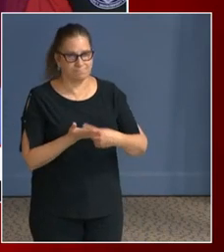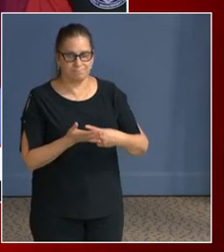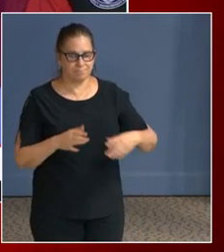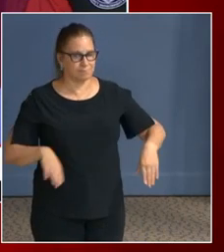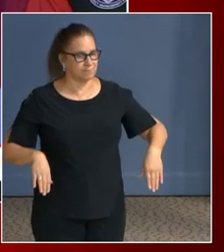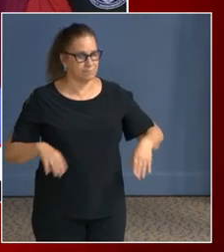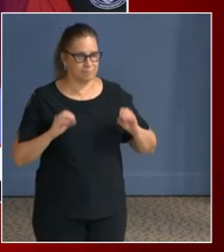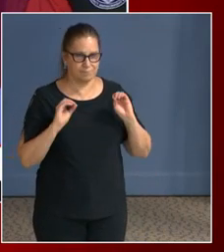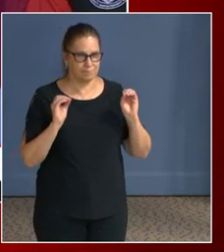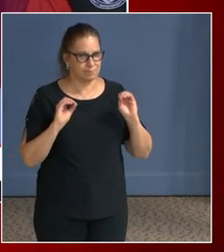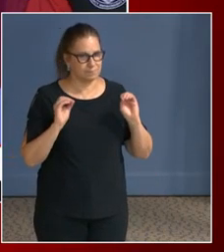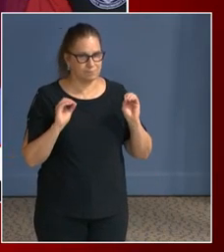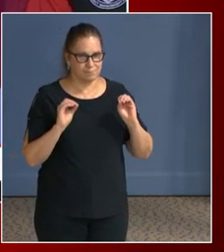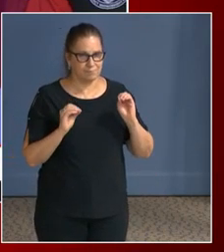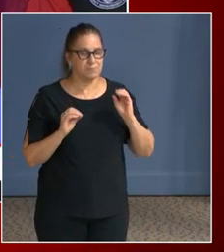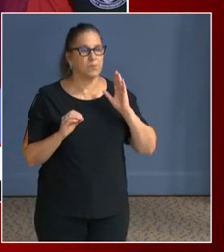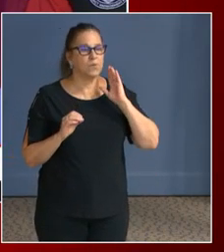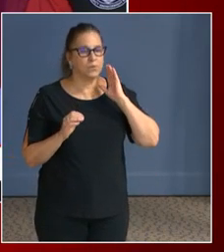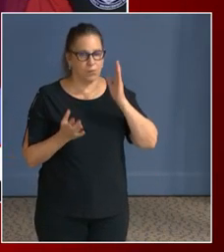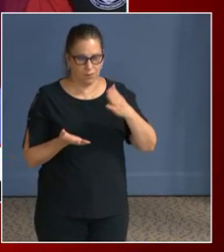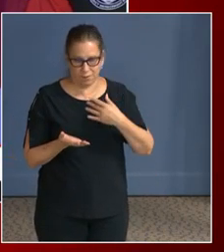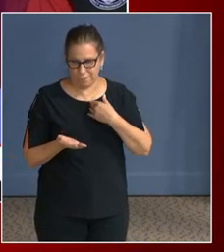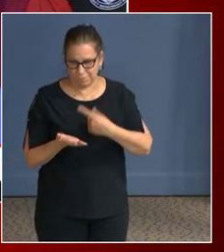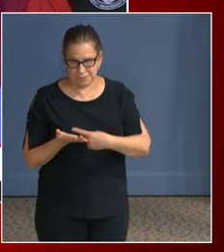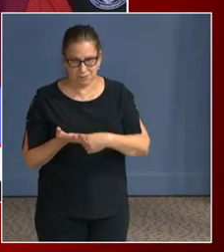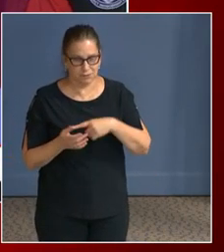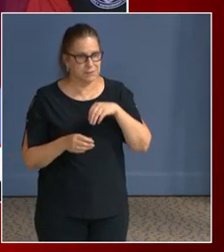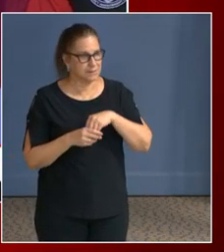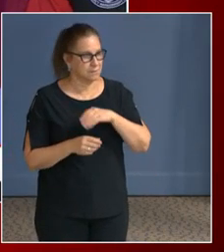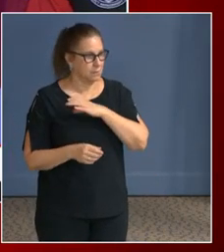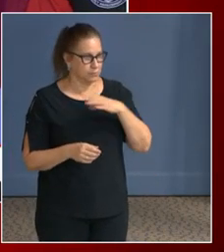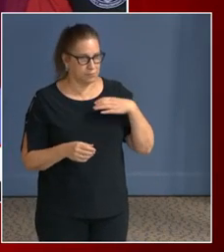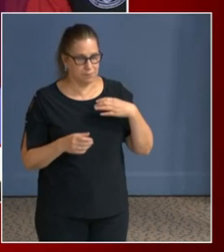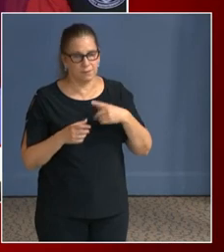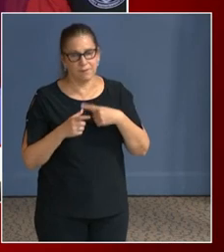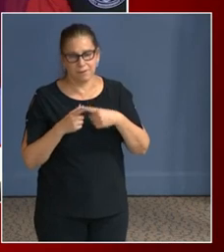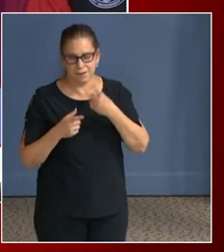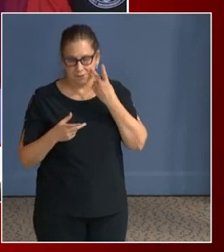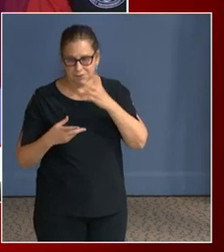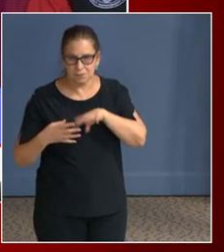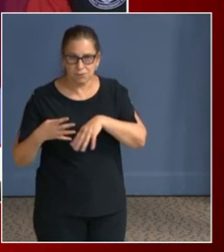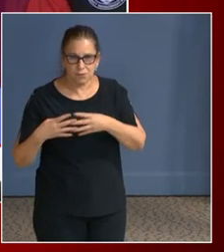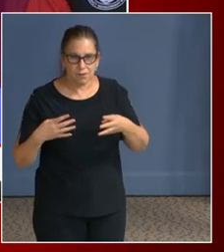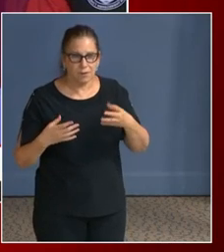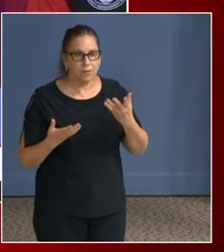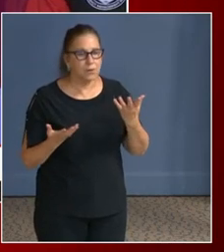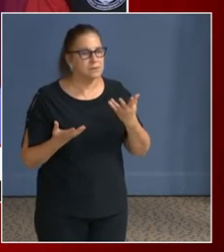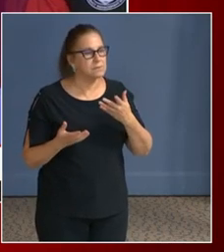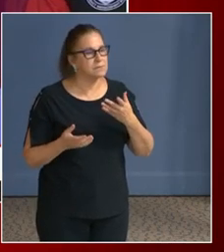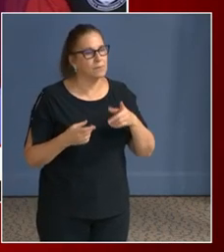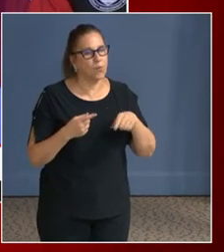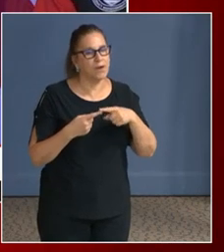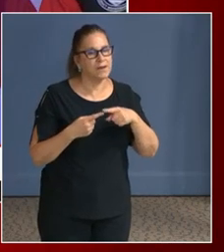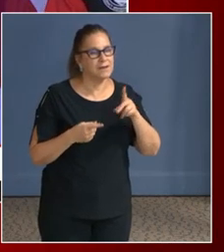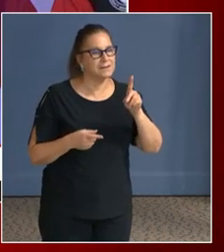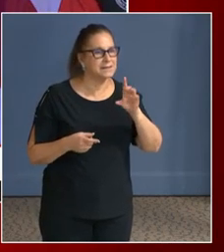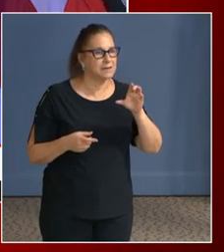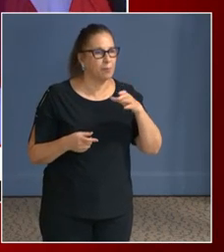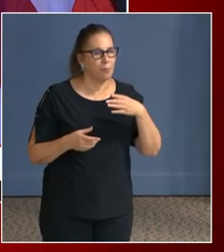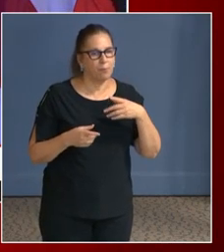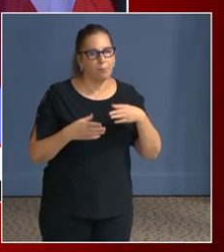very soon be able to propose a schedule for DC Public Schools parents and our